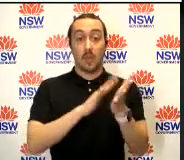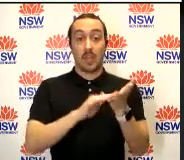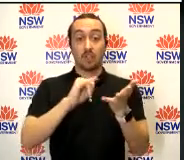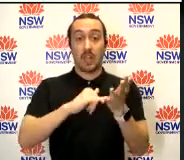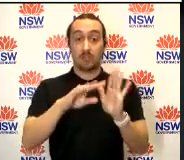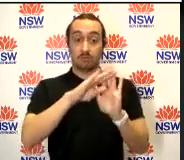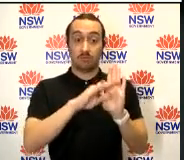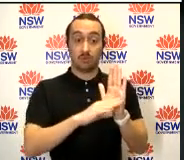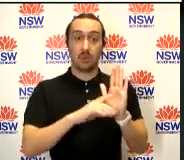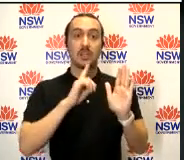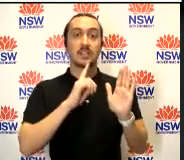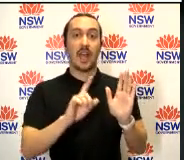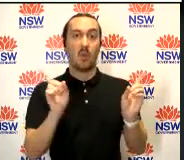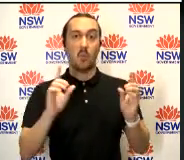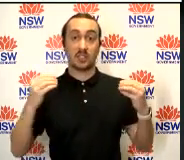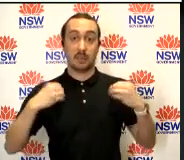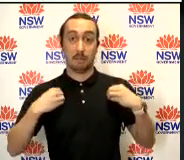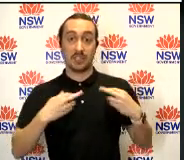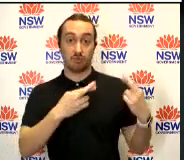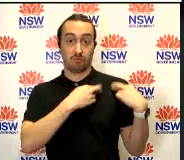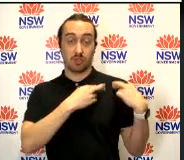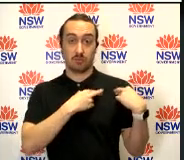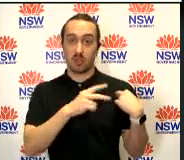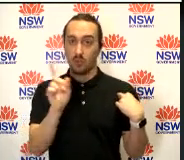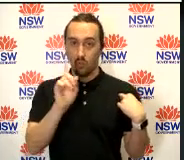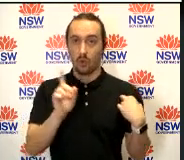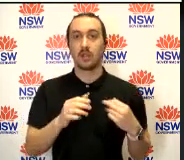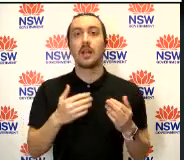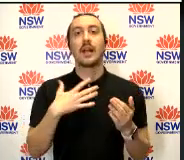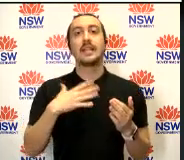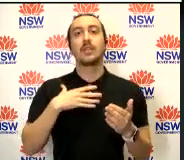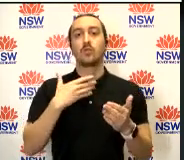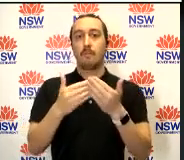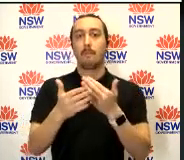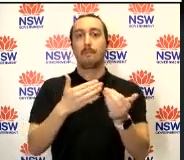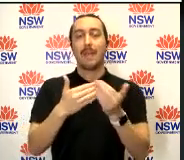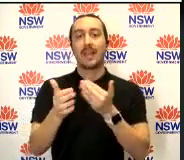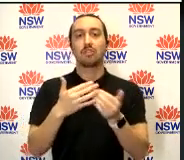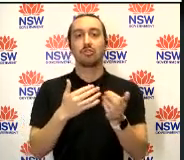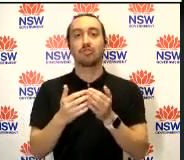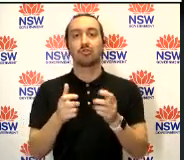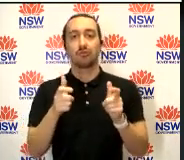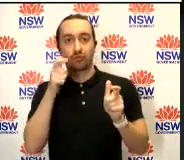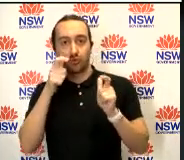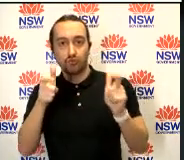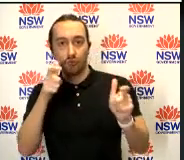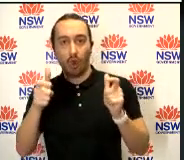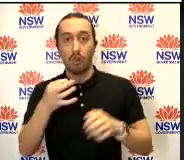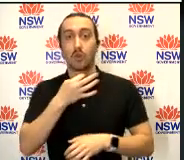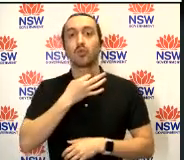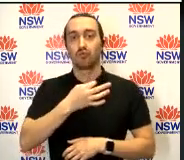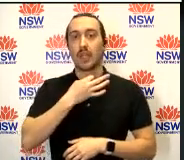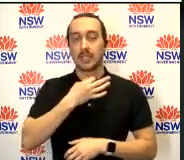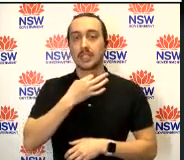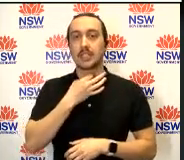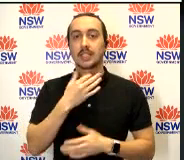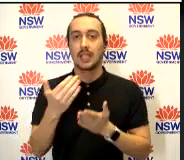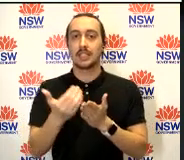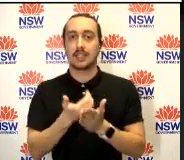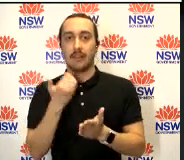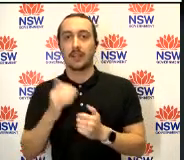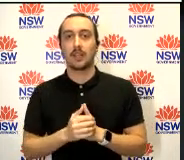Part 3.1 for managing risks to health and safety, requiring the BCPU to 1.